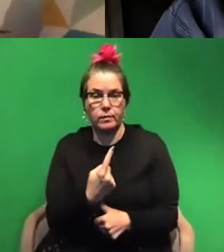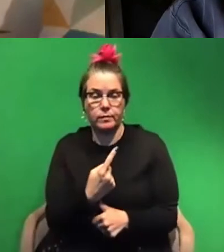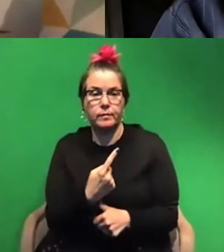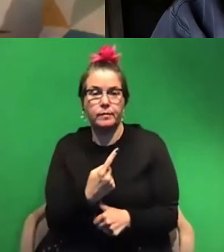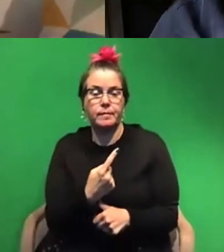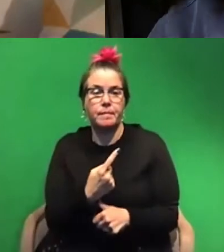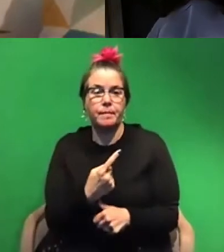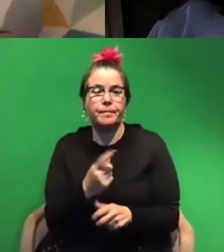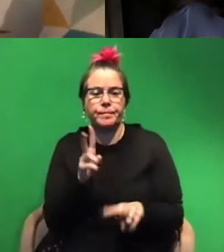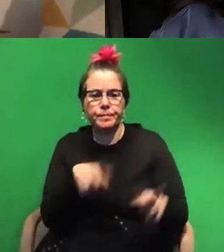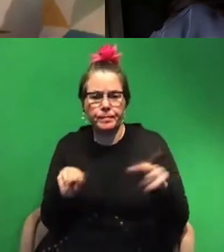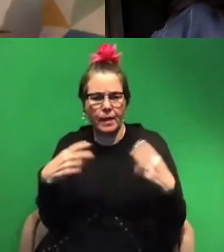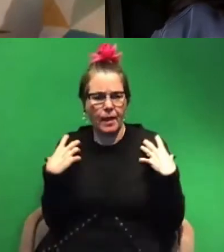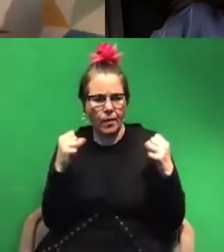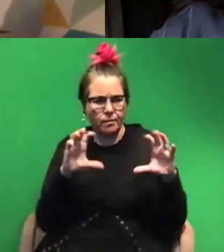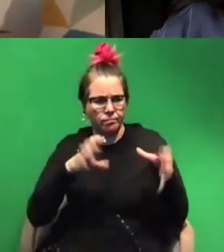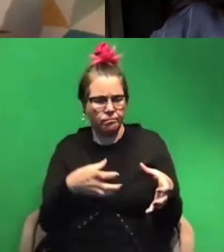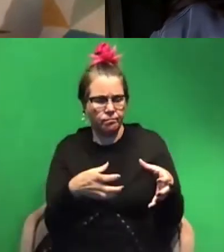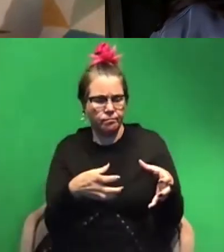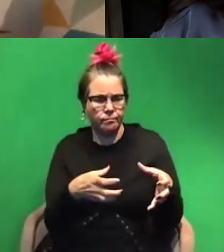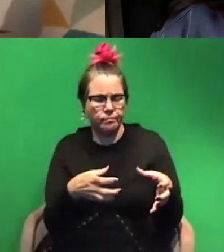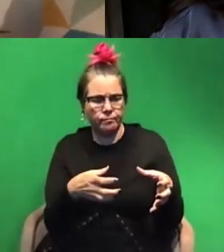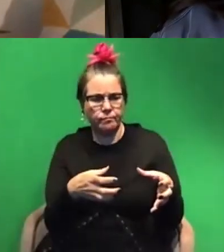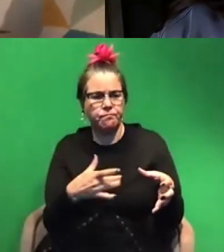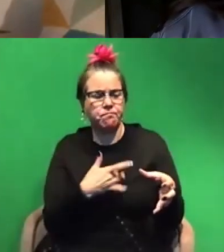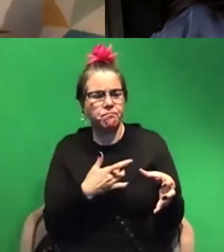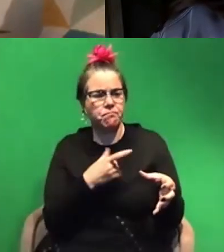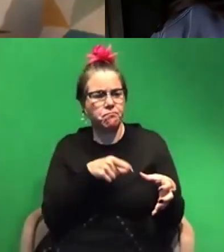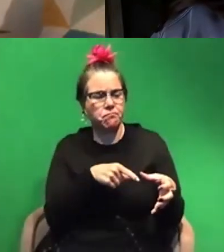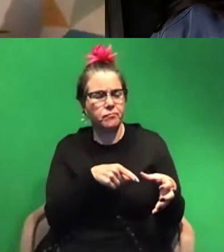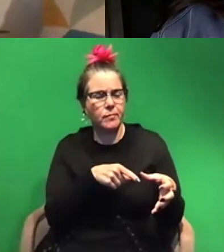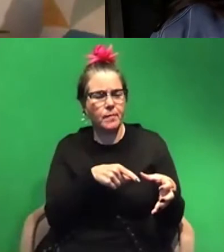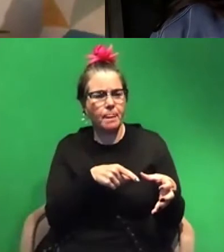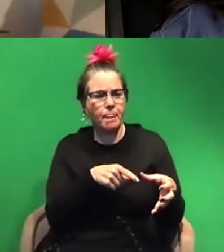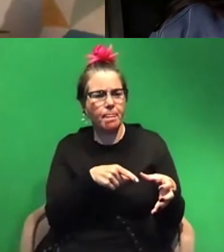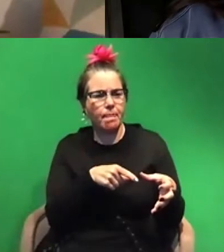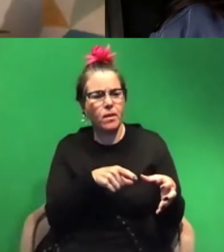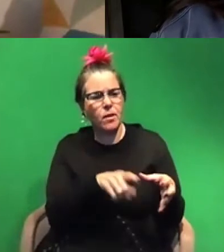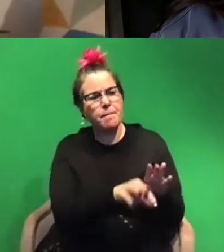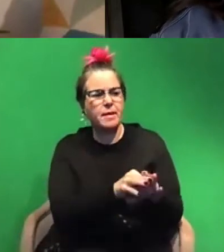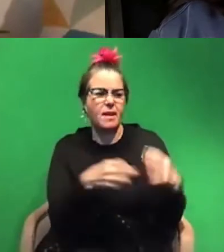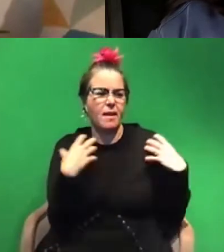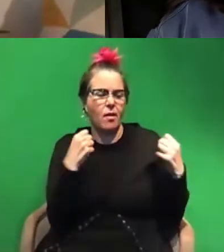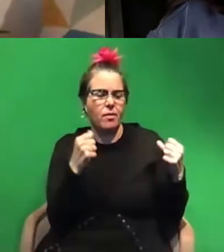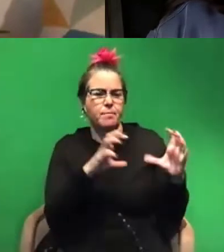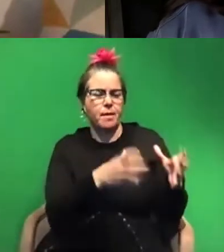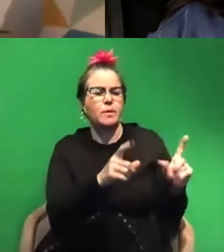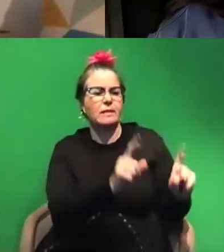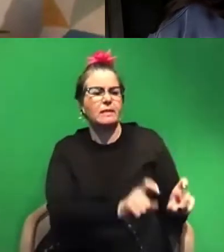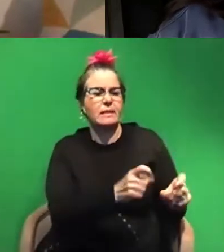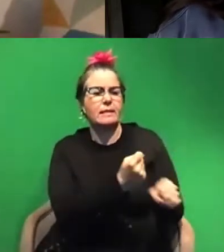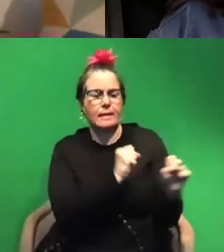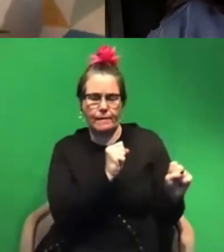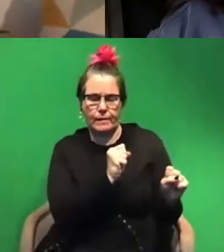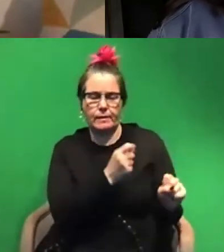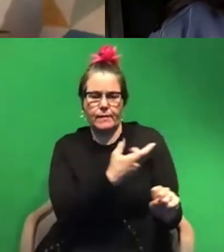at a very healthy population that you feel you're essentially selecting a healthy population to test the safety of this